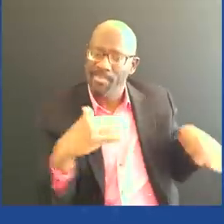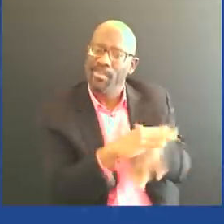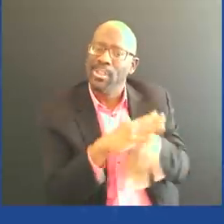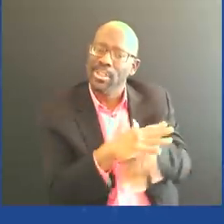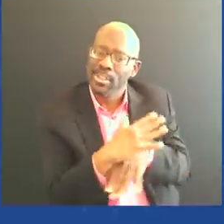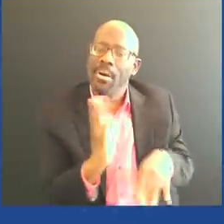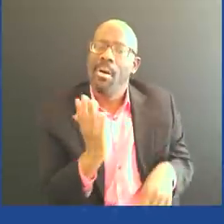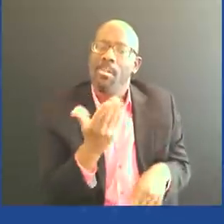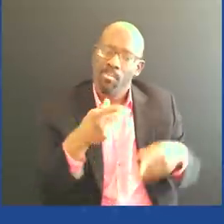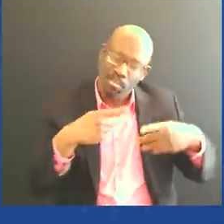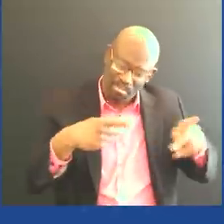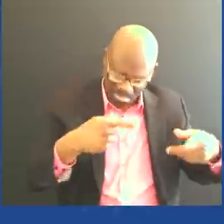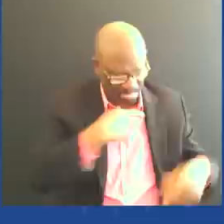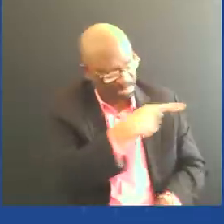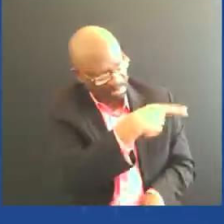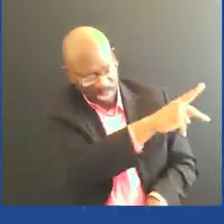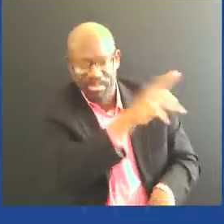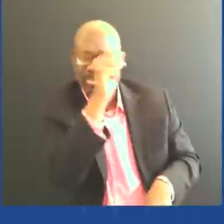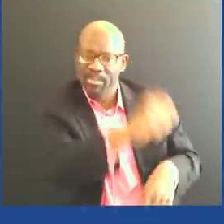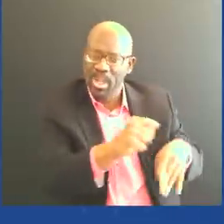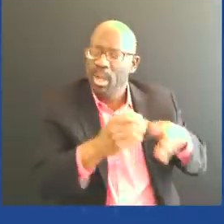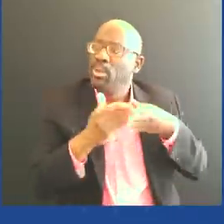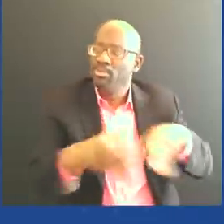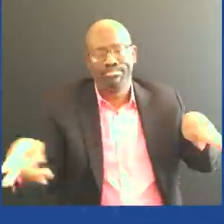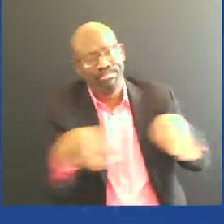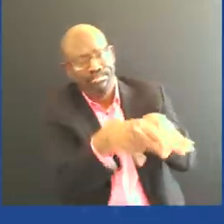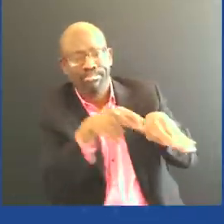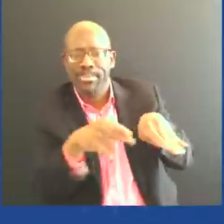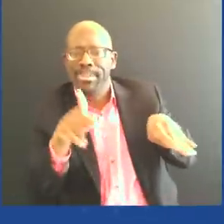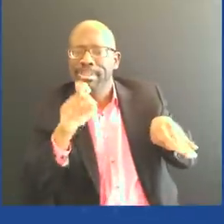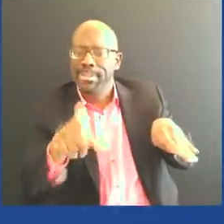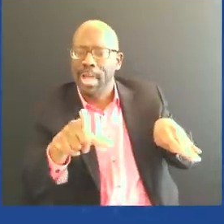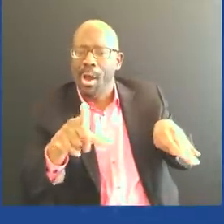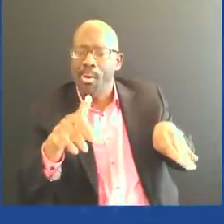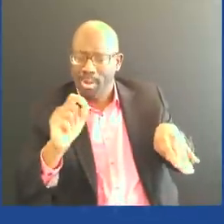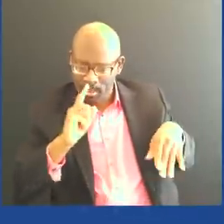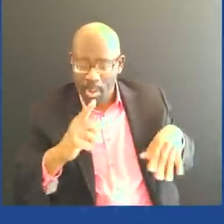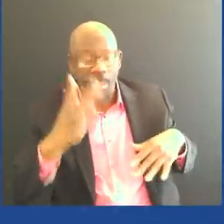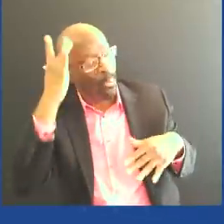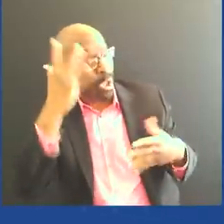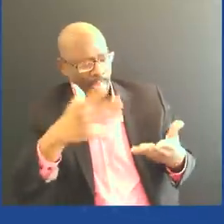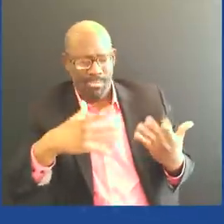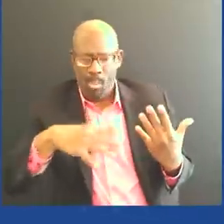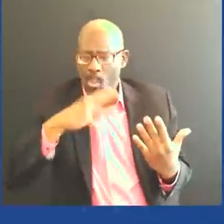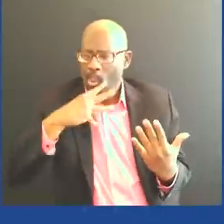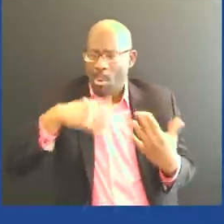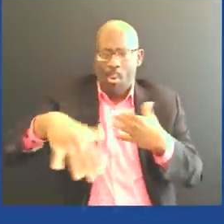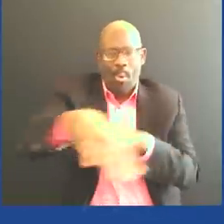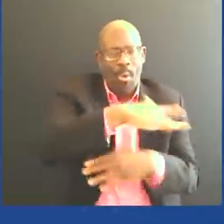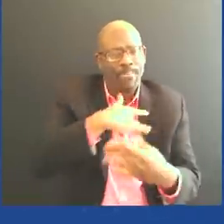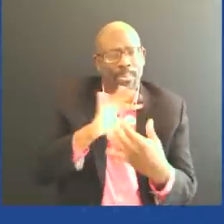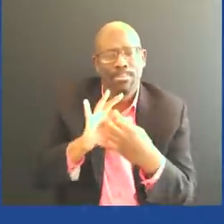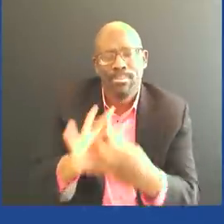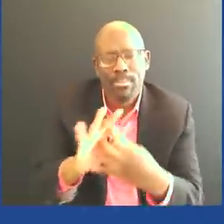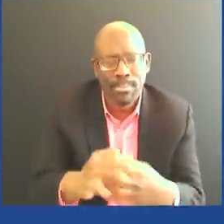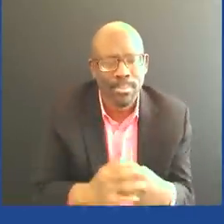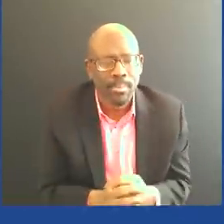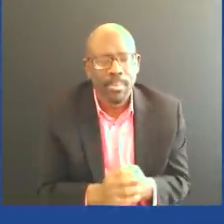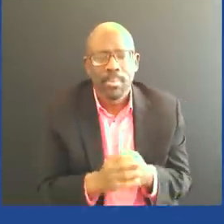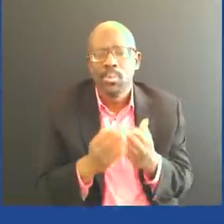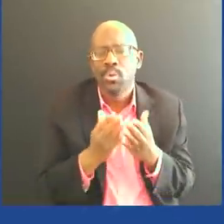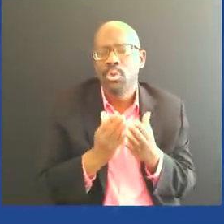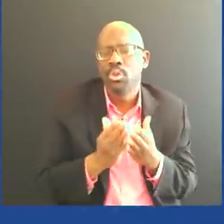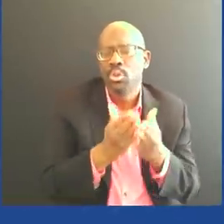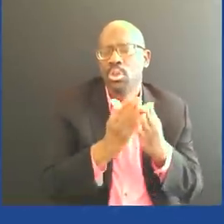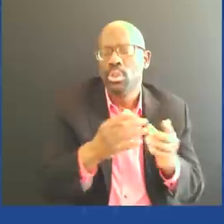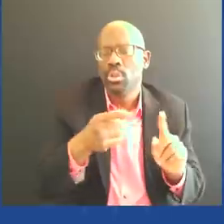gracing our shores. The ship's motto is First Defenders of Liberty. And it's fitting for a ship named after the first